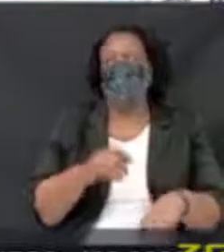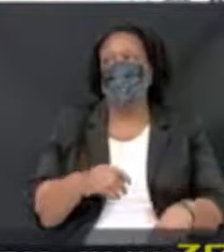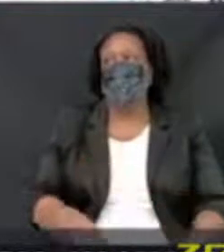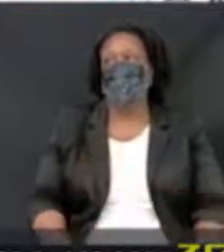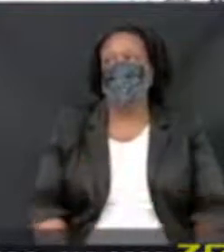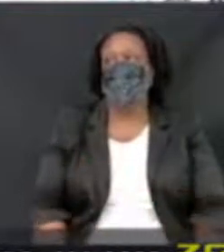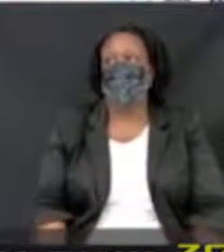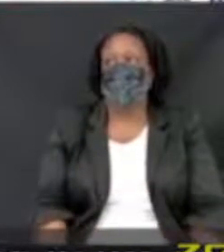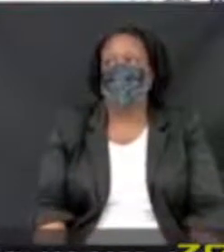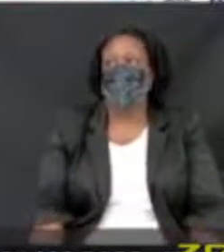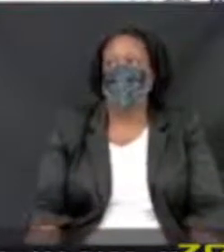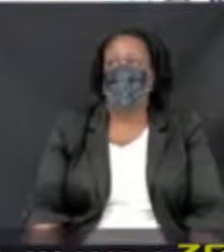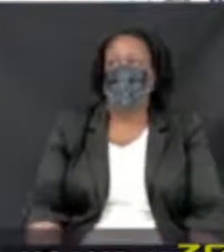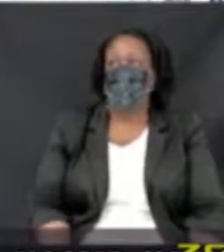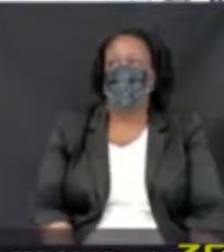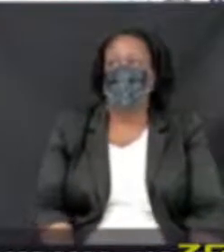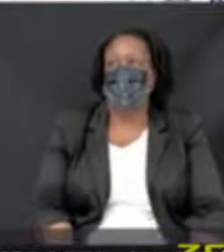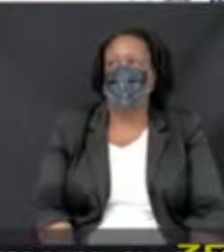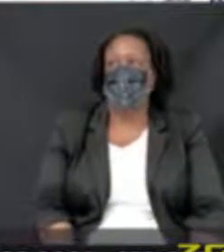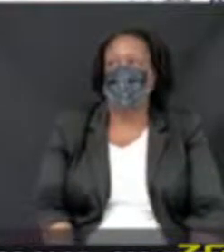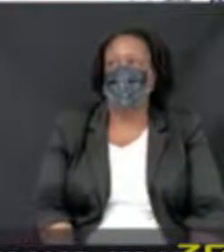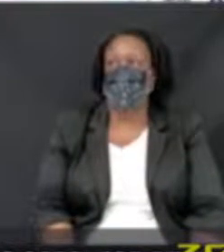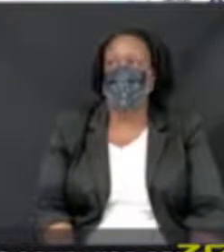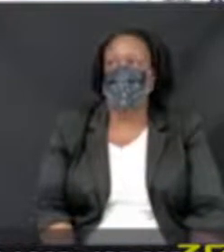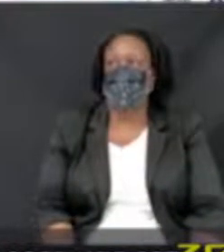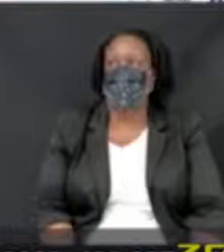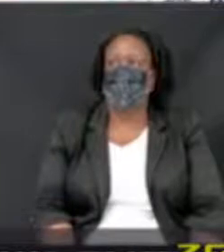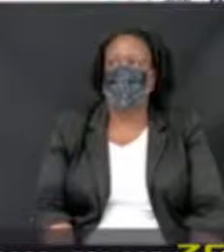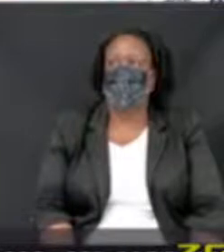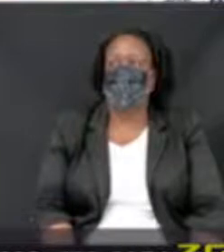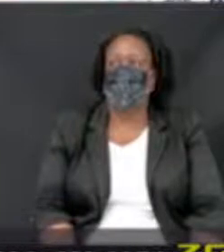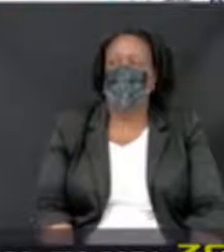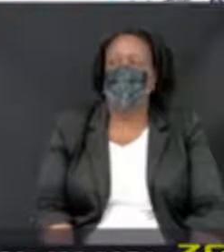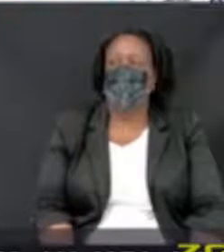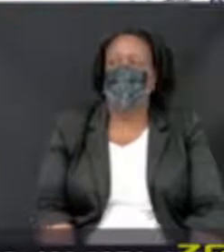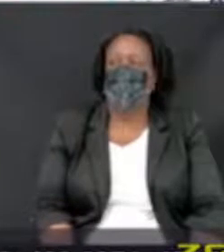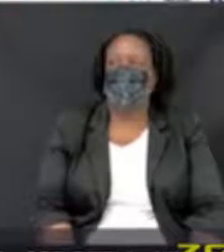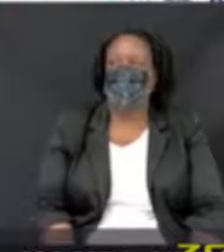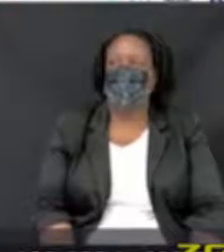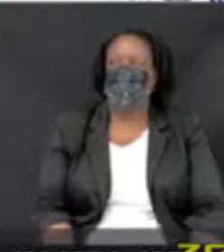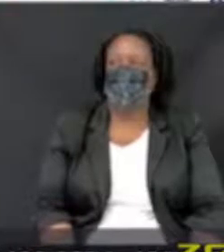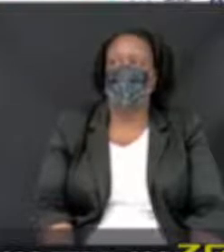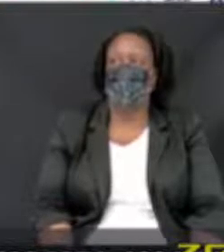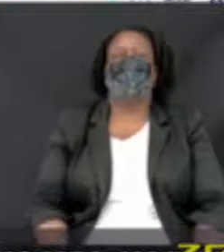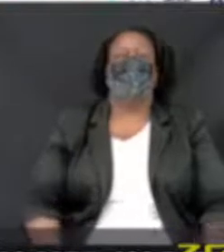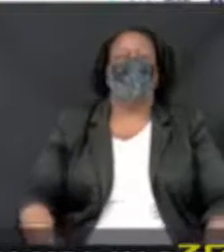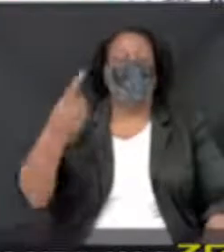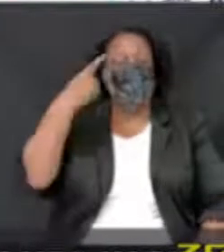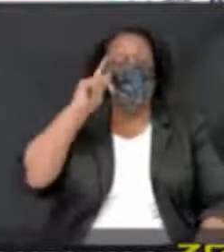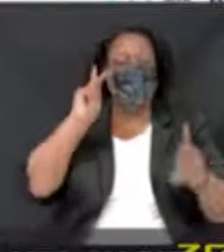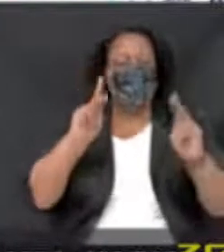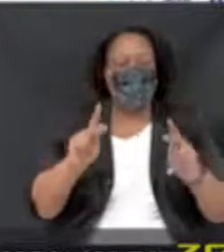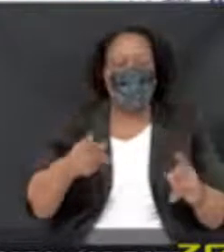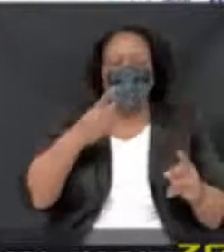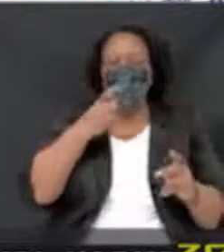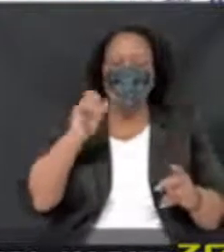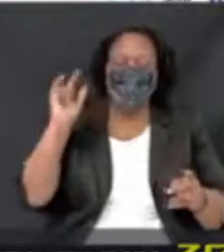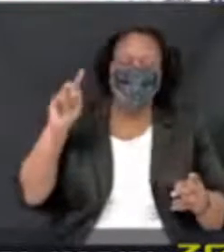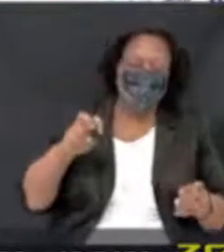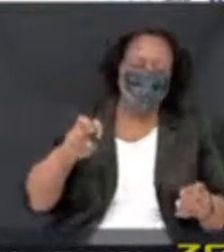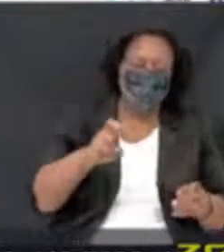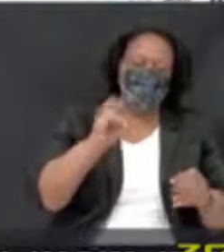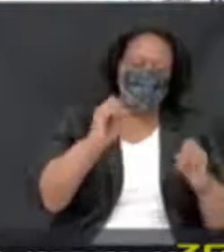via Airbnb be eligible to obtain approval for hosting